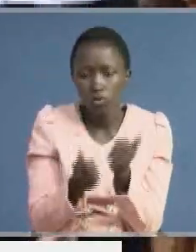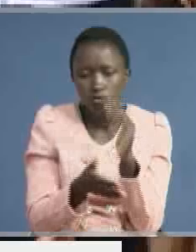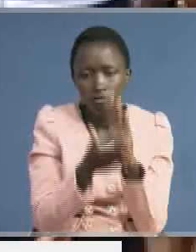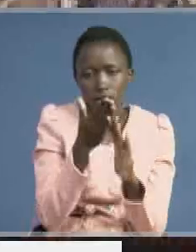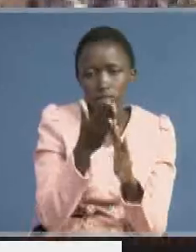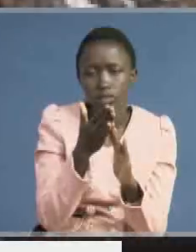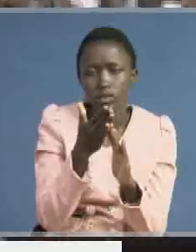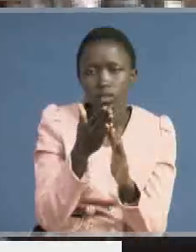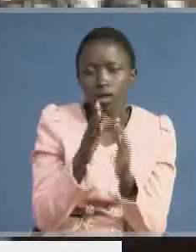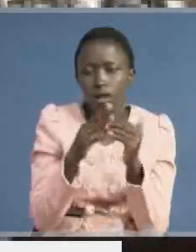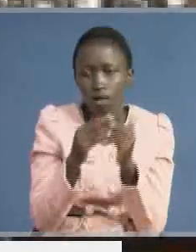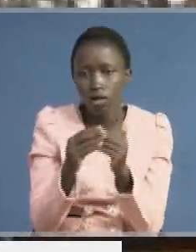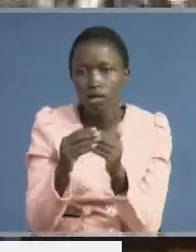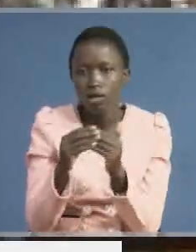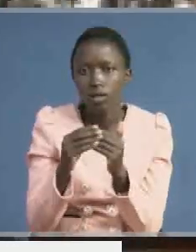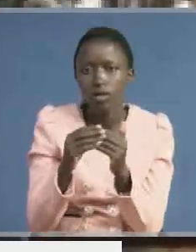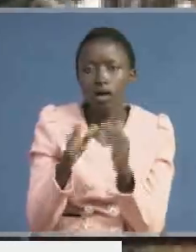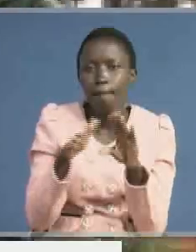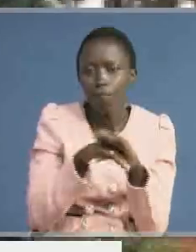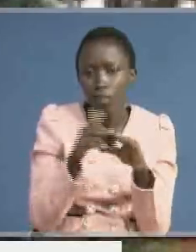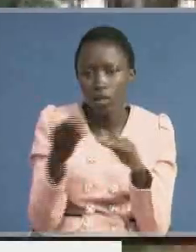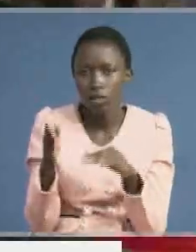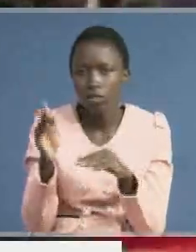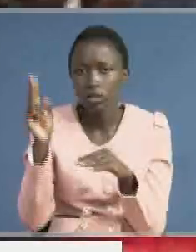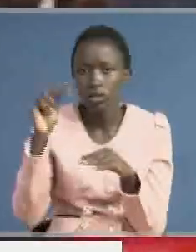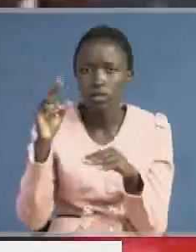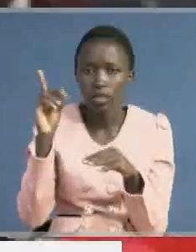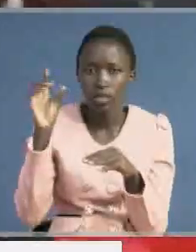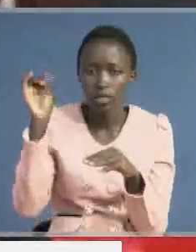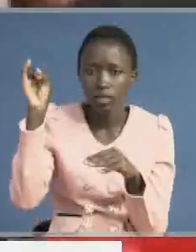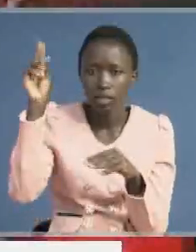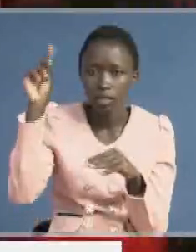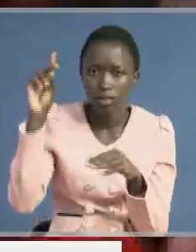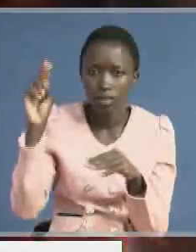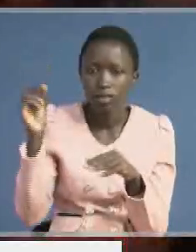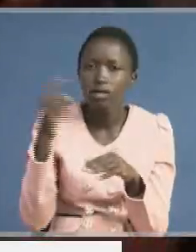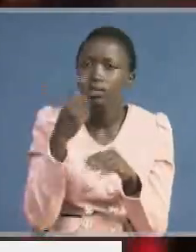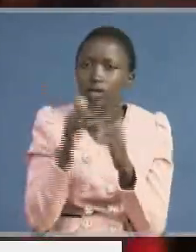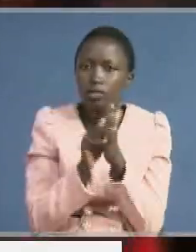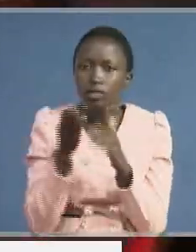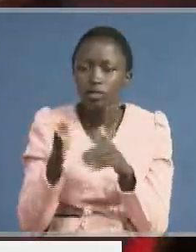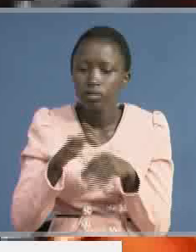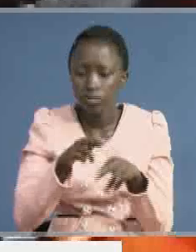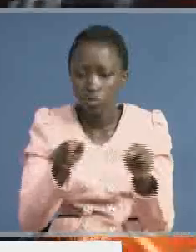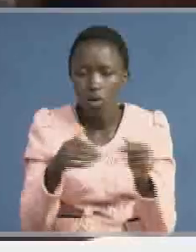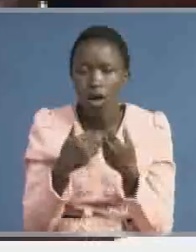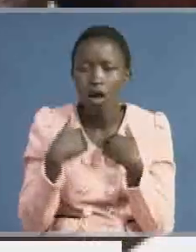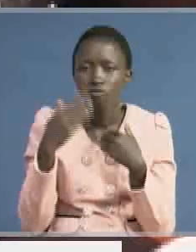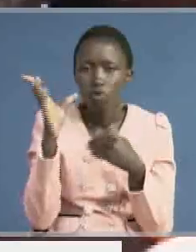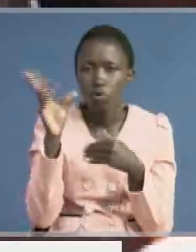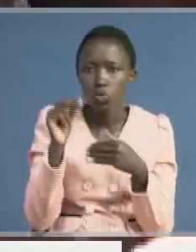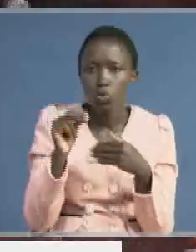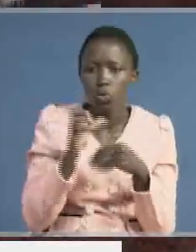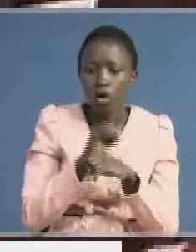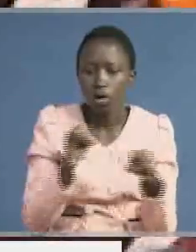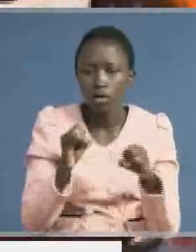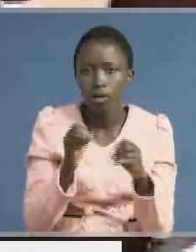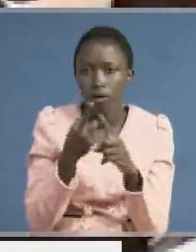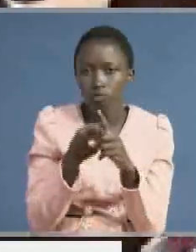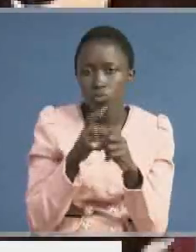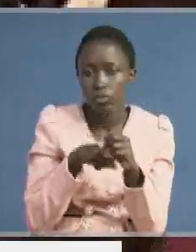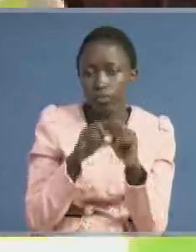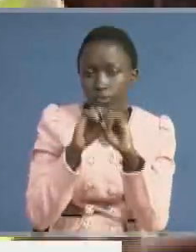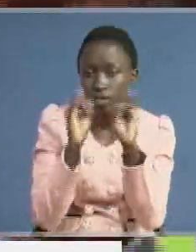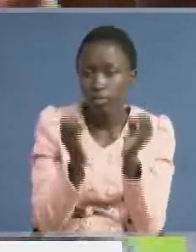speed led by kiharu Member of Parliament Dean dinner on the leaders claim the region has had no clean drinking water since